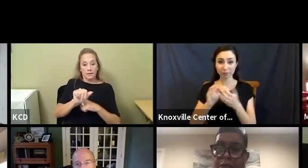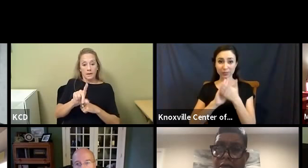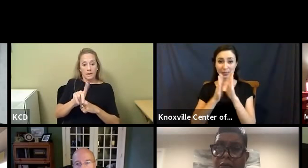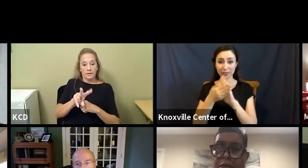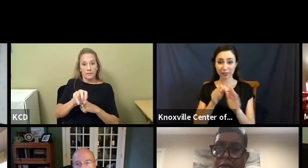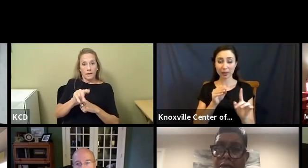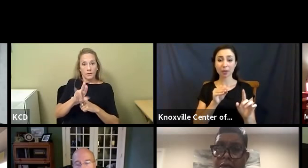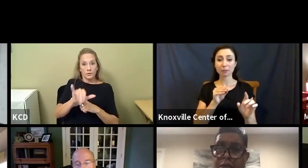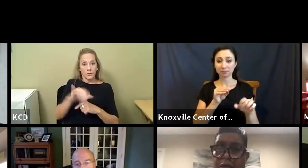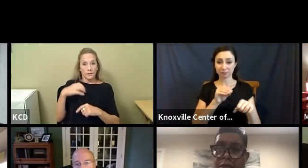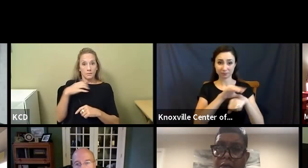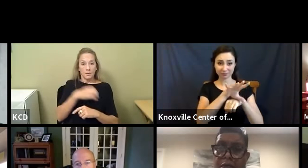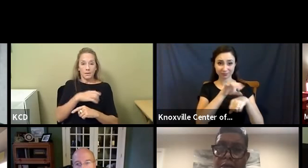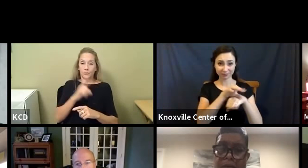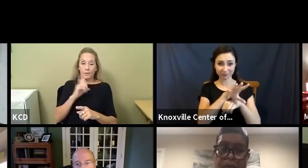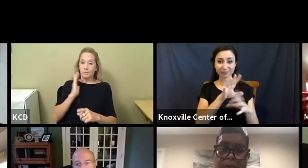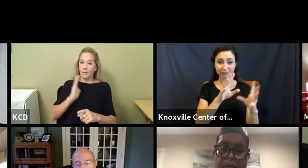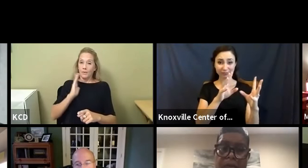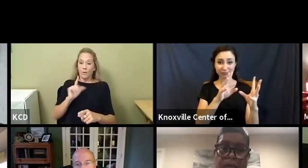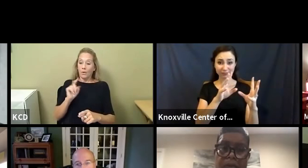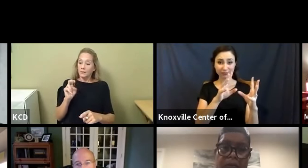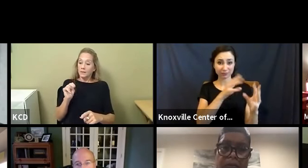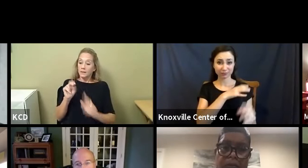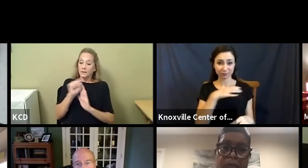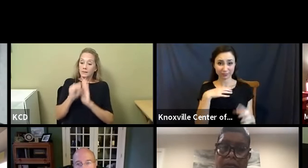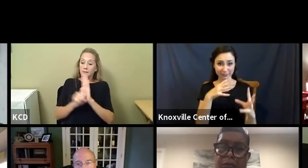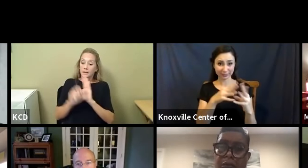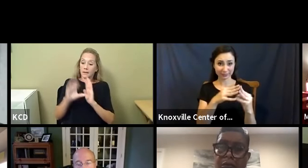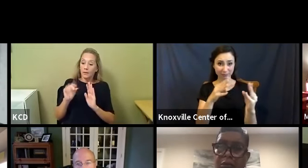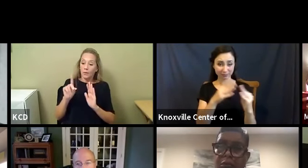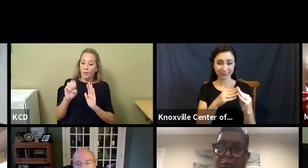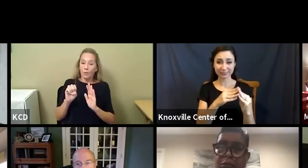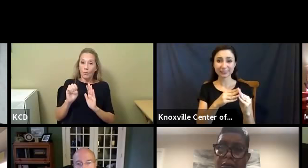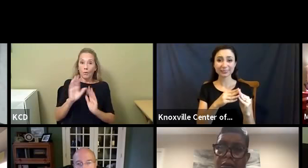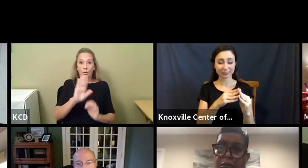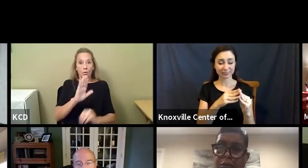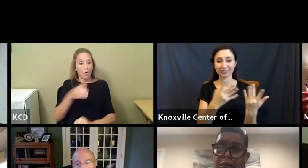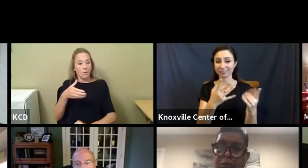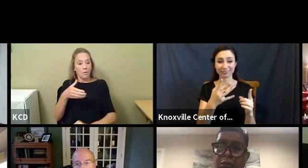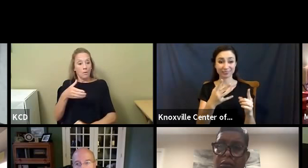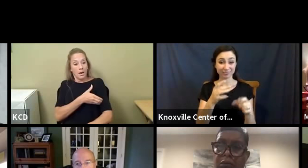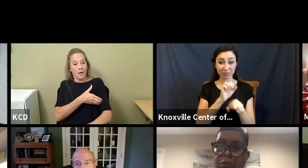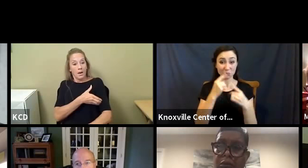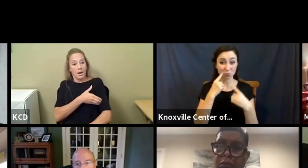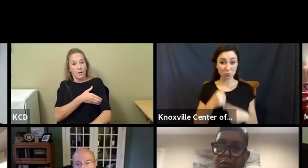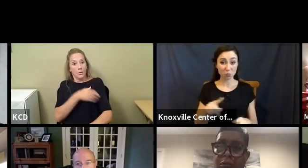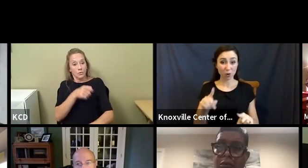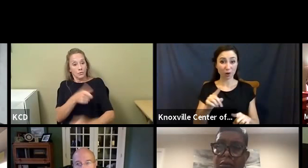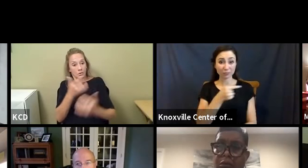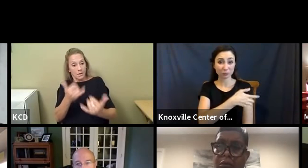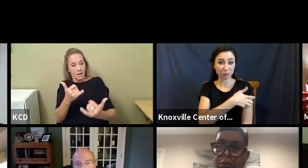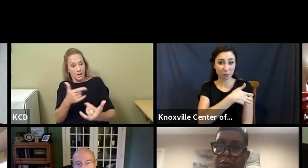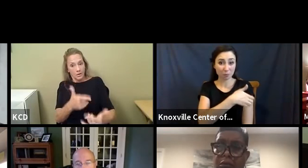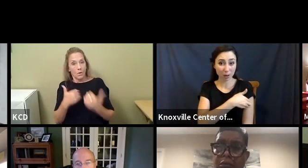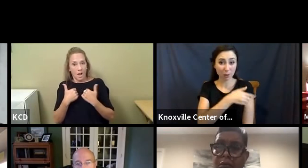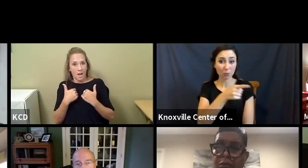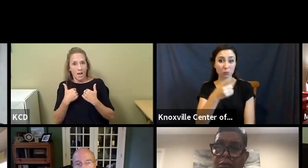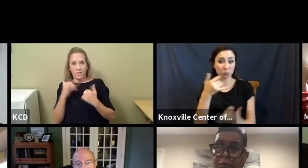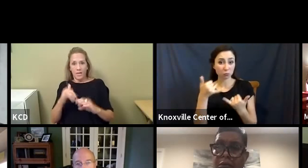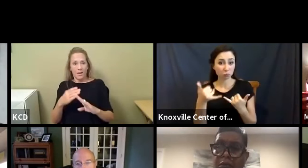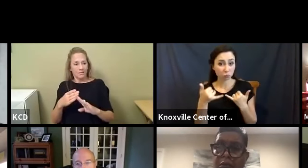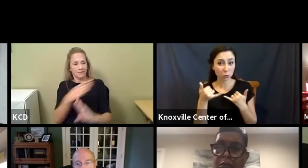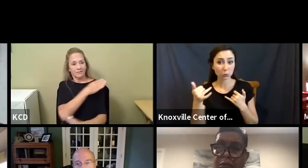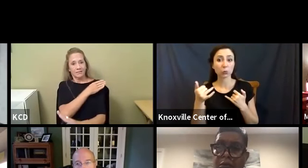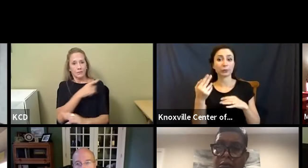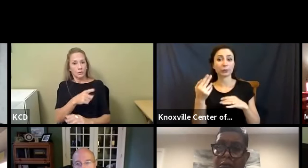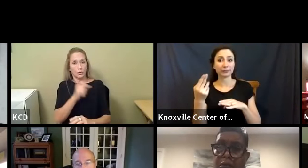the Tennessee State Code, the powers that you all are now exercising, you have all the time. You did not